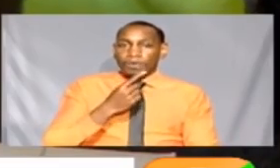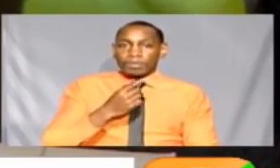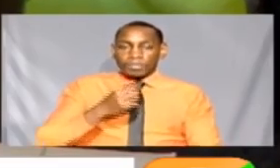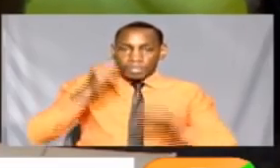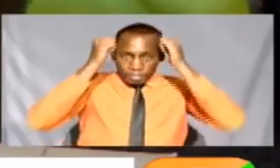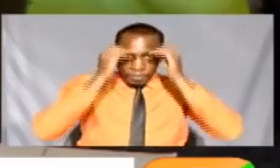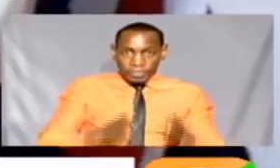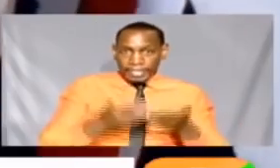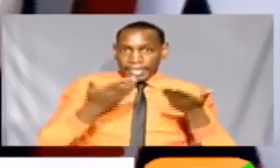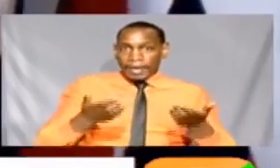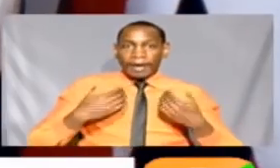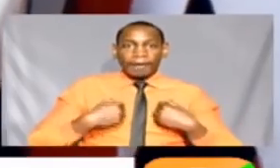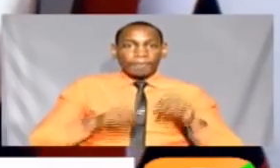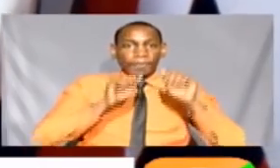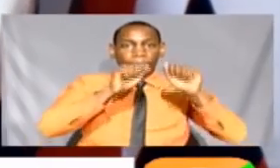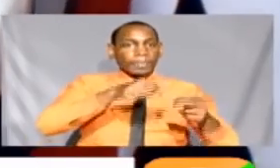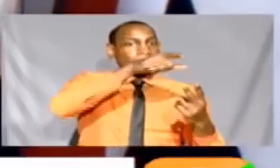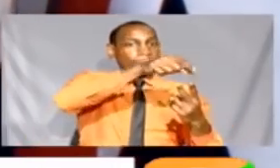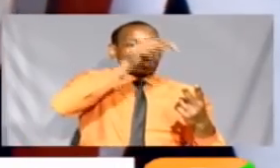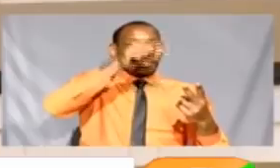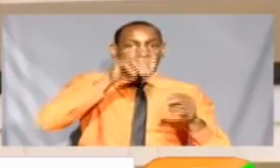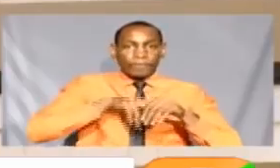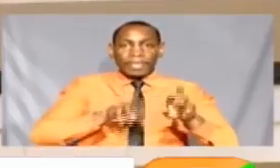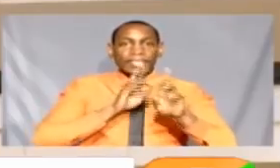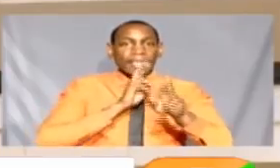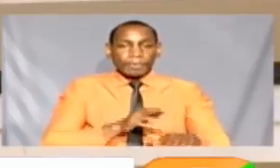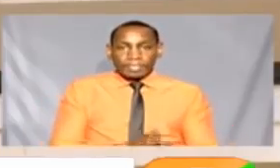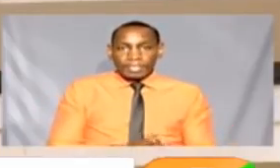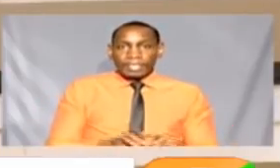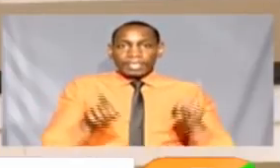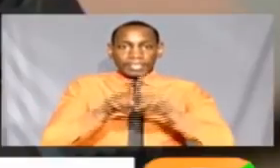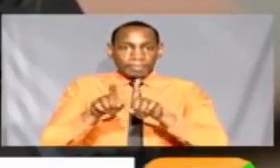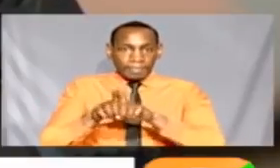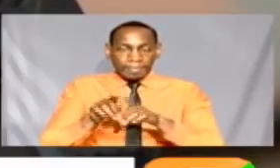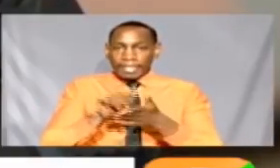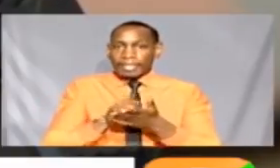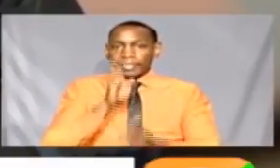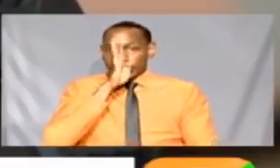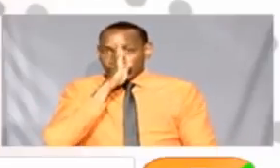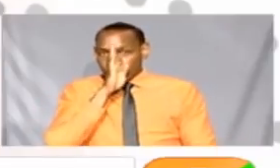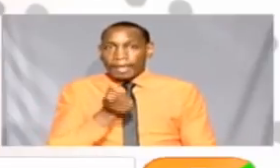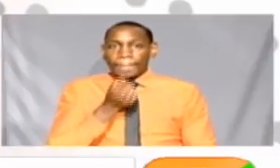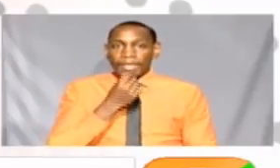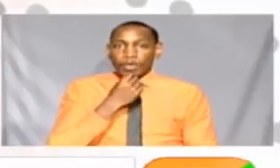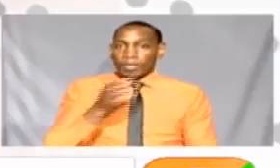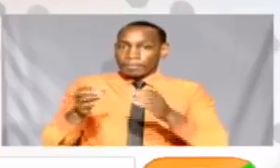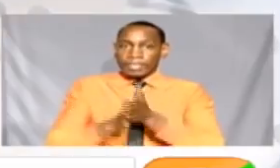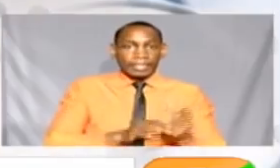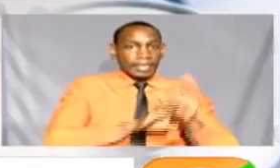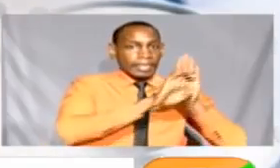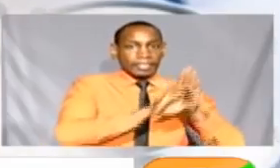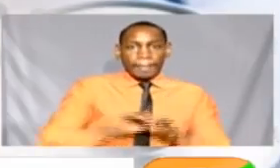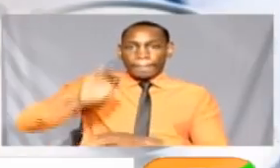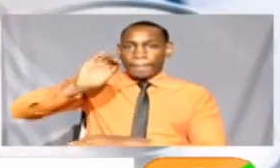or twice now have a higher preference, according to the report. And this is what is raising doubts in medical circles. For instance,